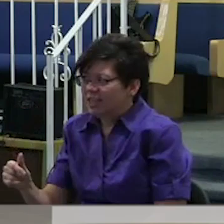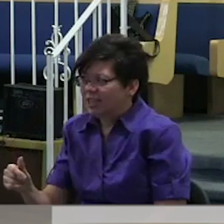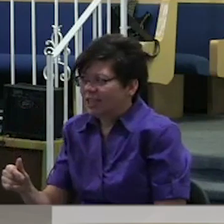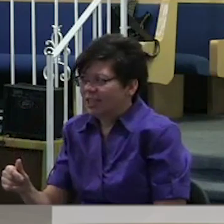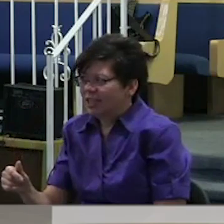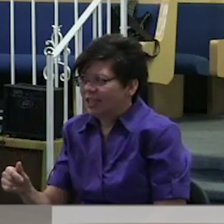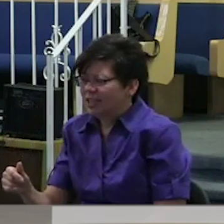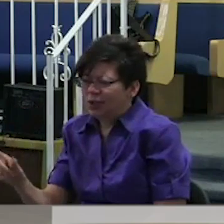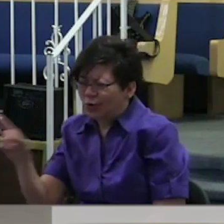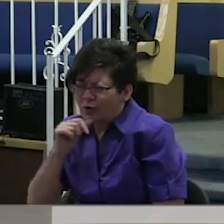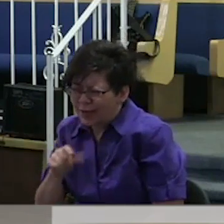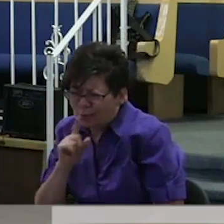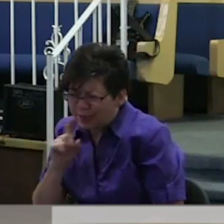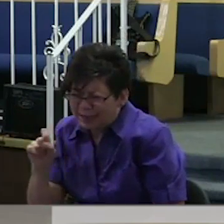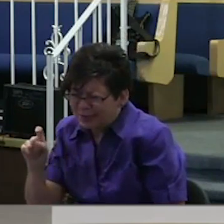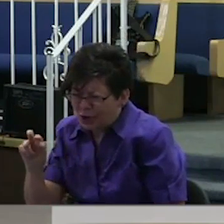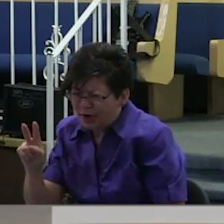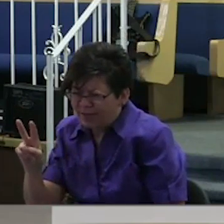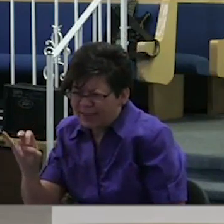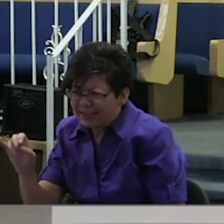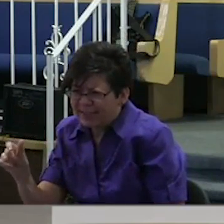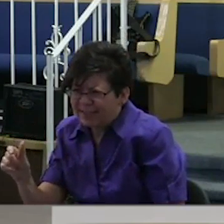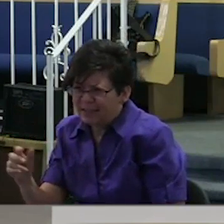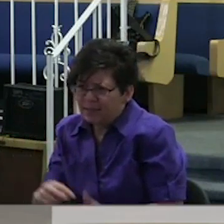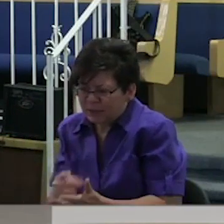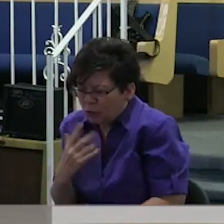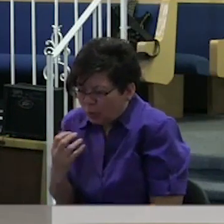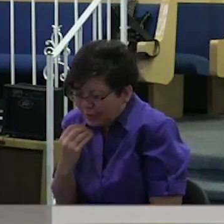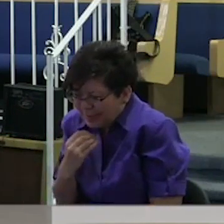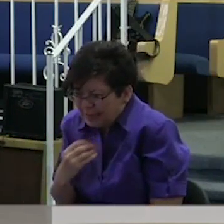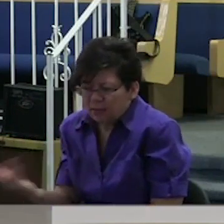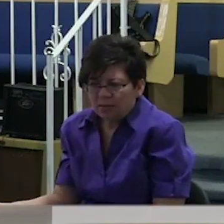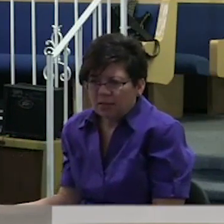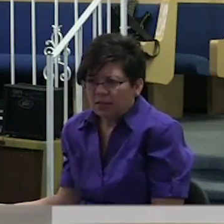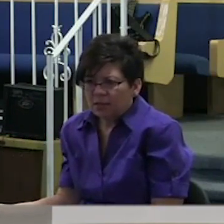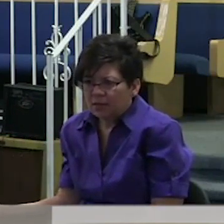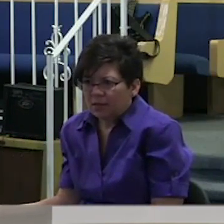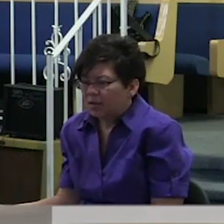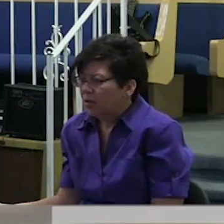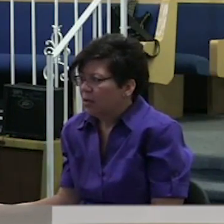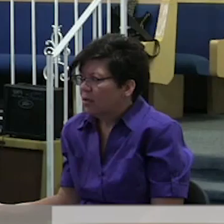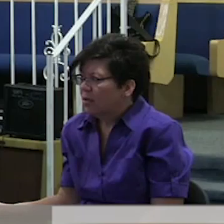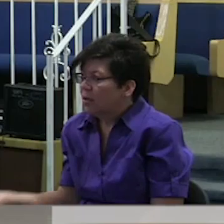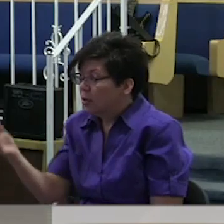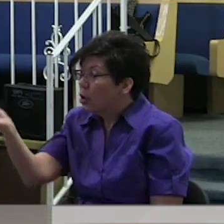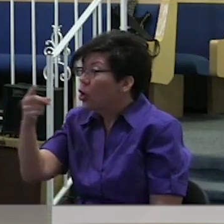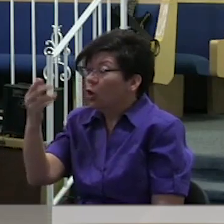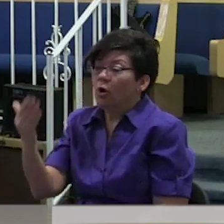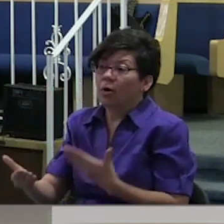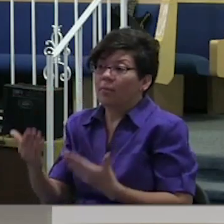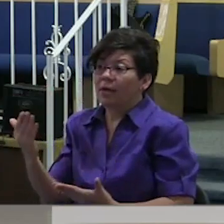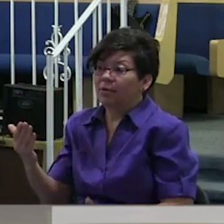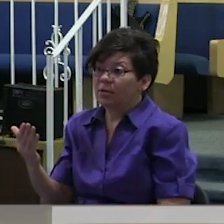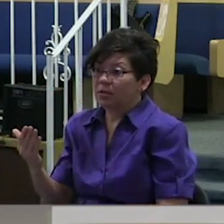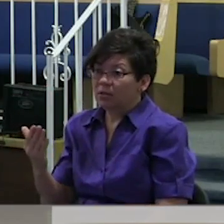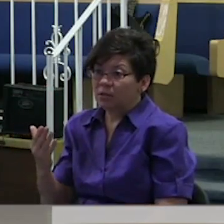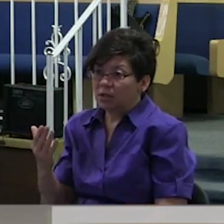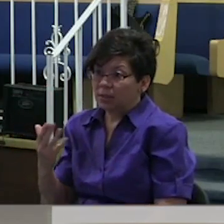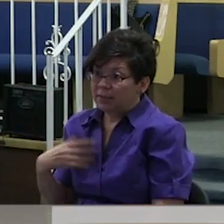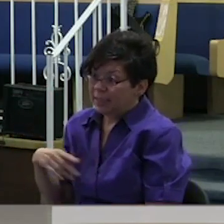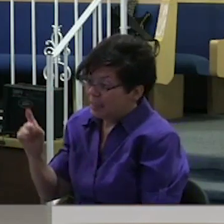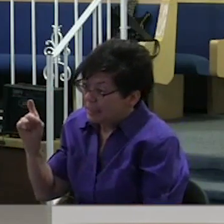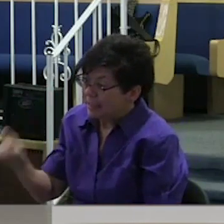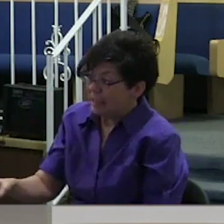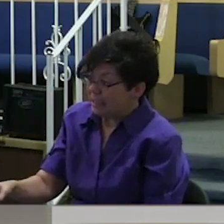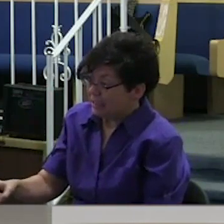When you're not really starving, you just want something to eat. You may be in a great need